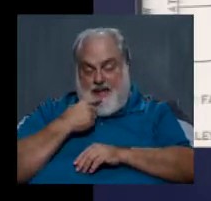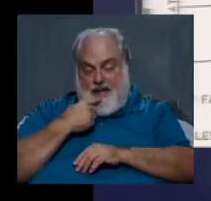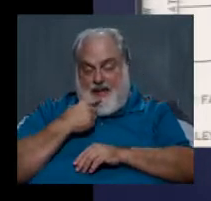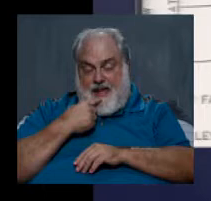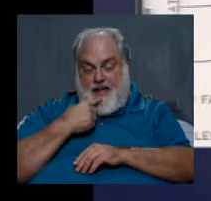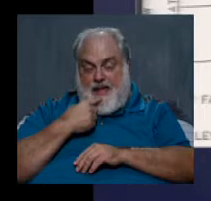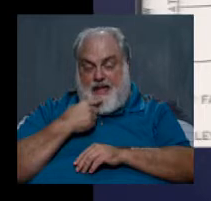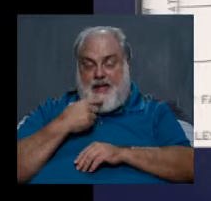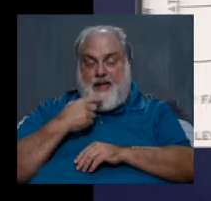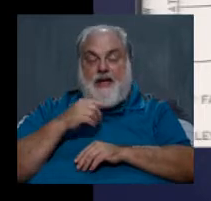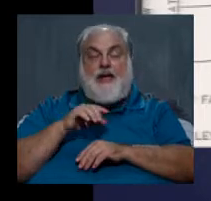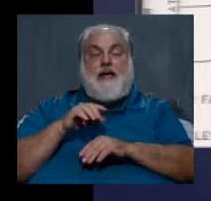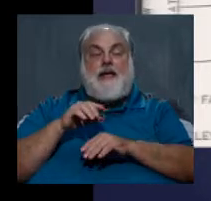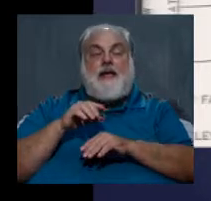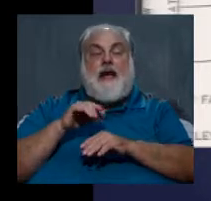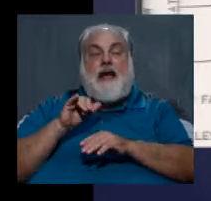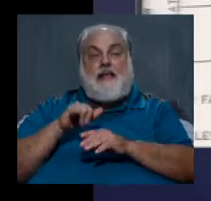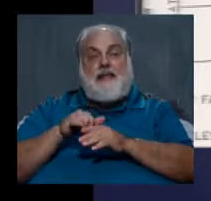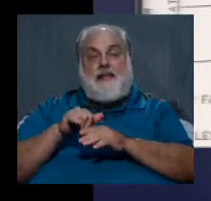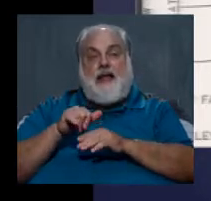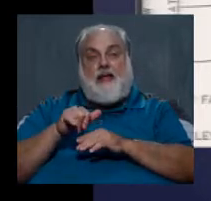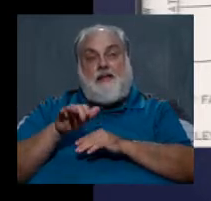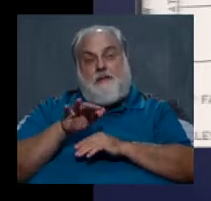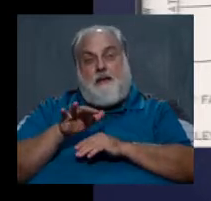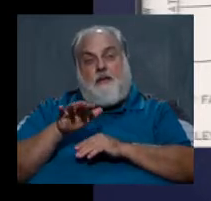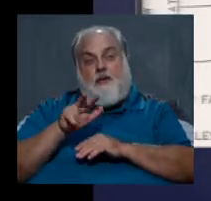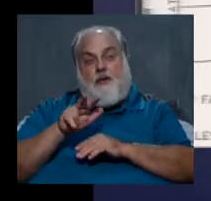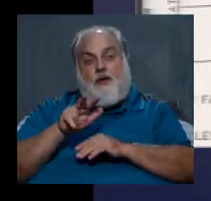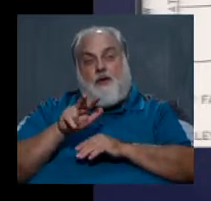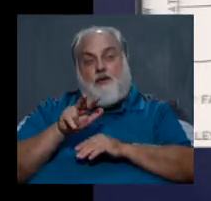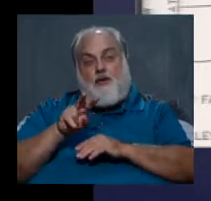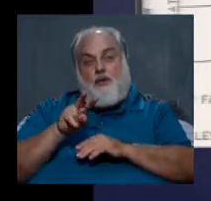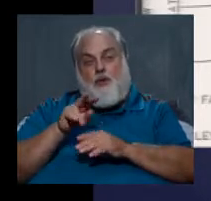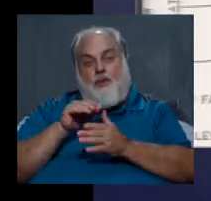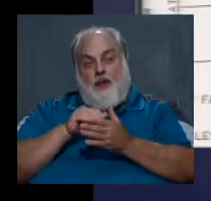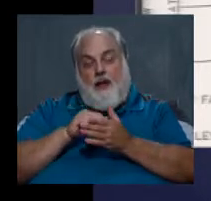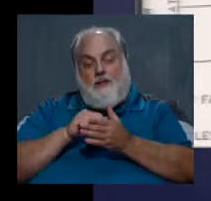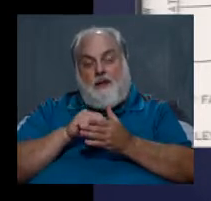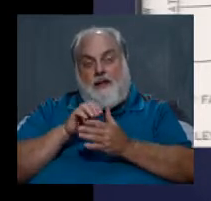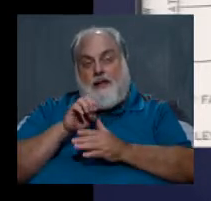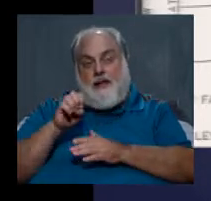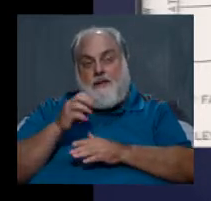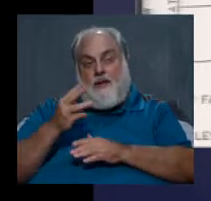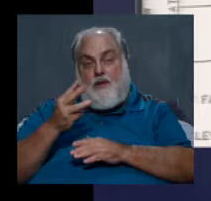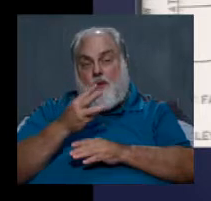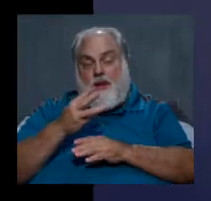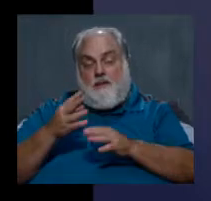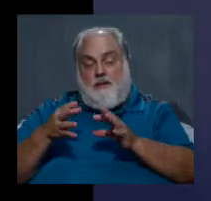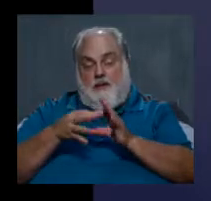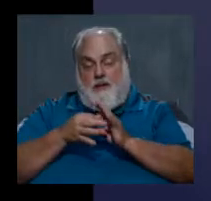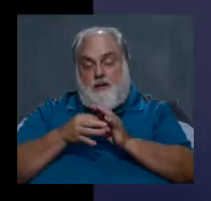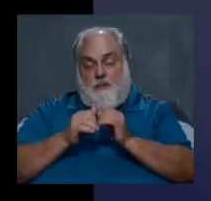the intersection, it's probably around 30, 32,000 east-west combined. Next.